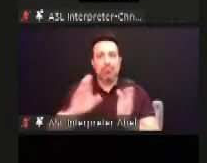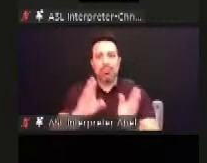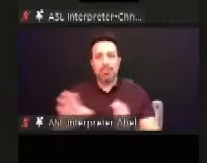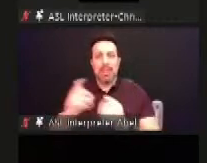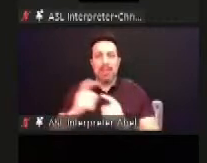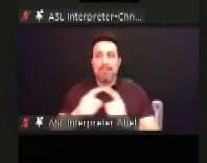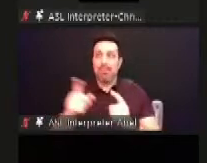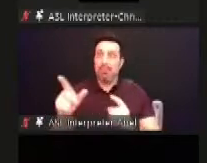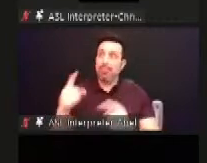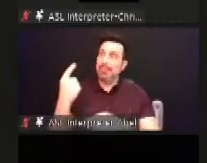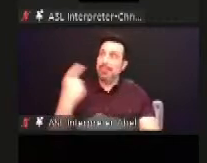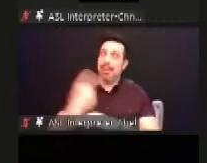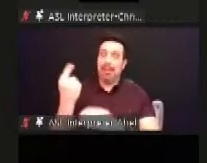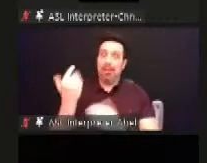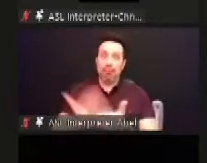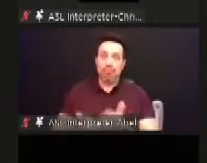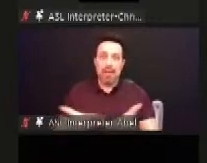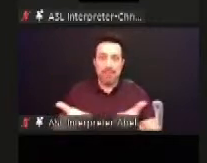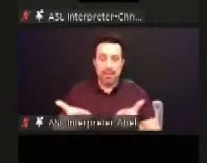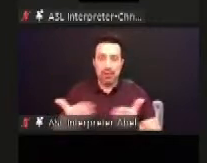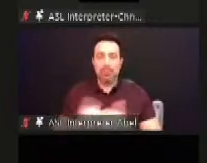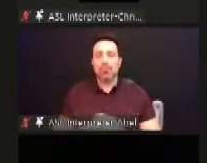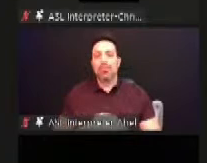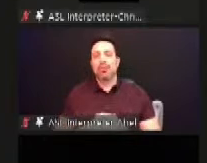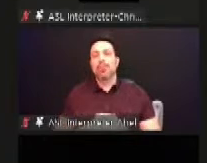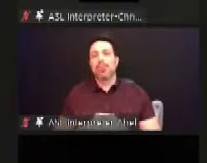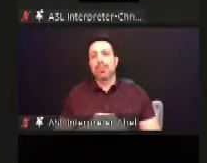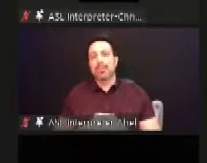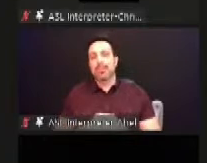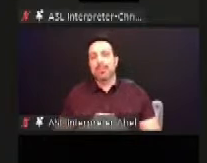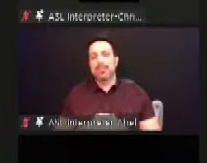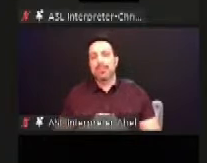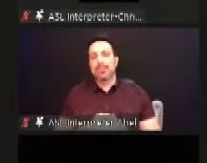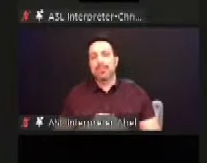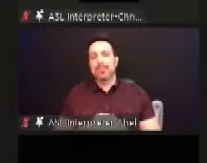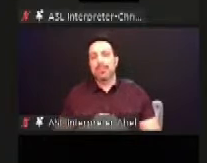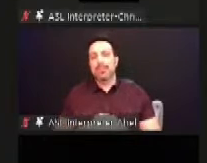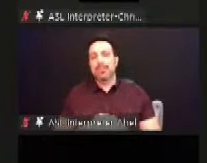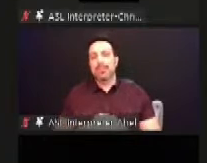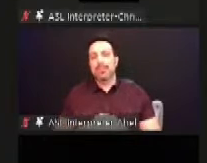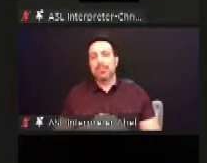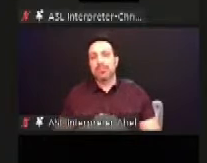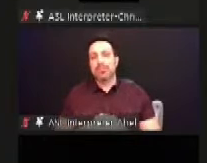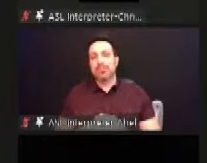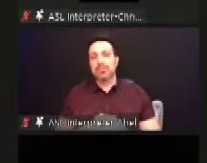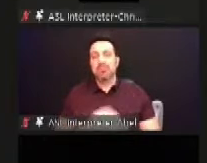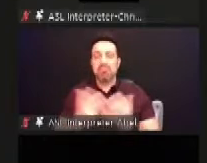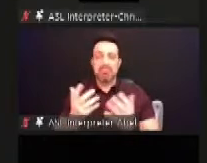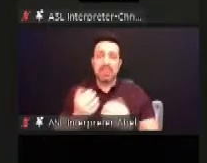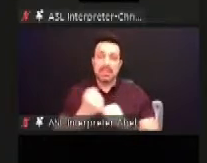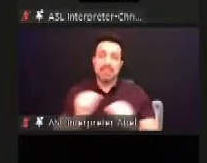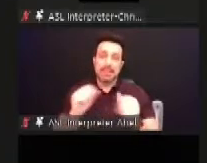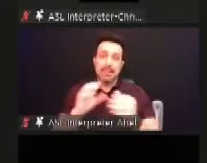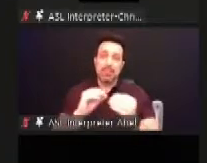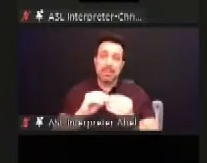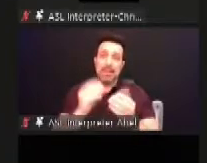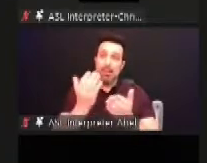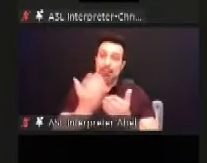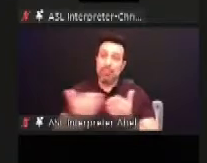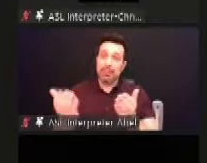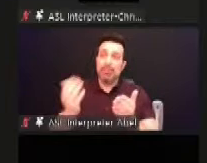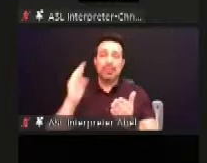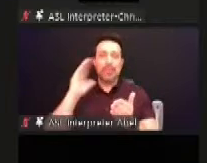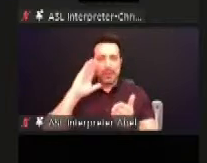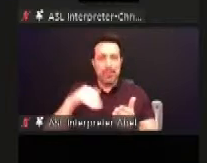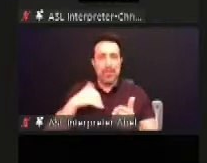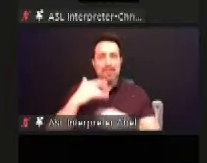from the day they get here. And, it's just safe to say that our resources, we know they're there,